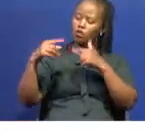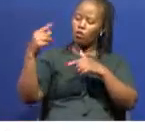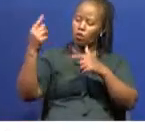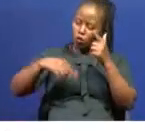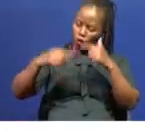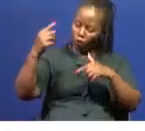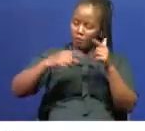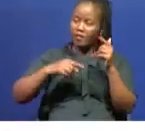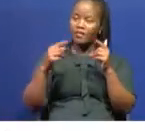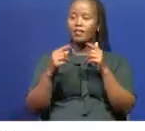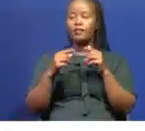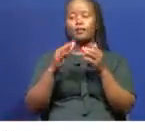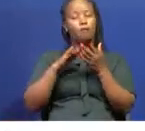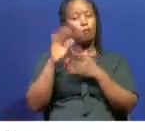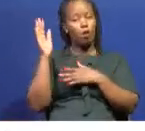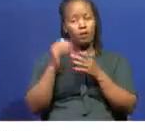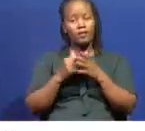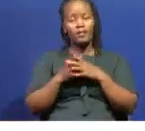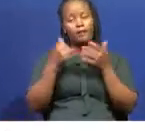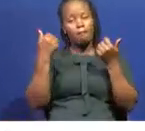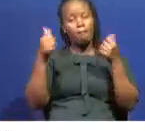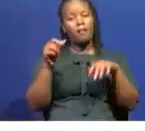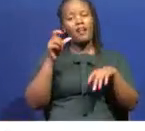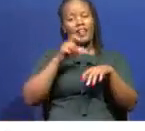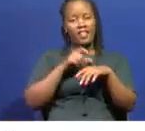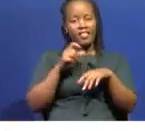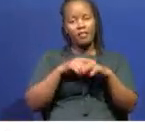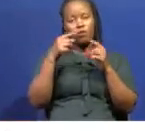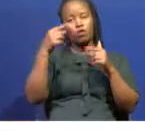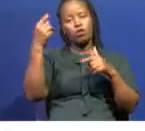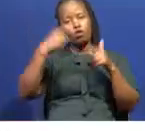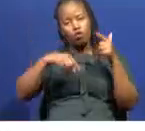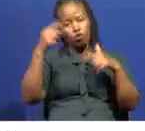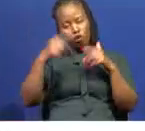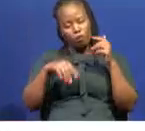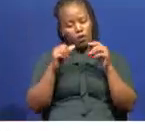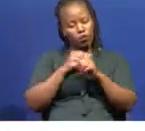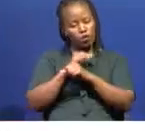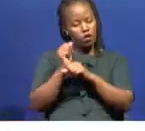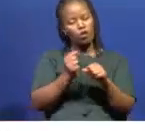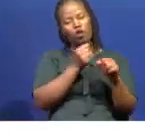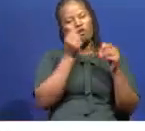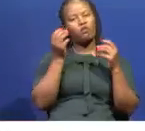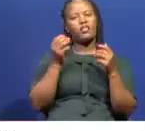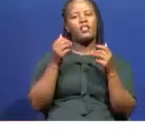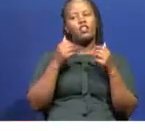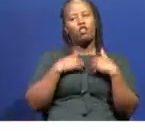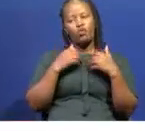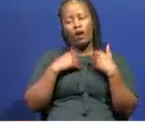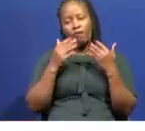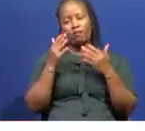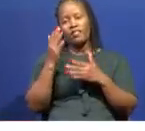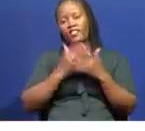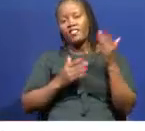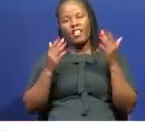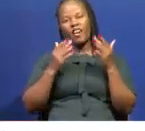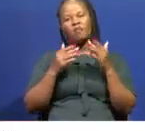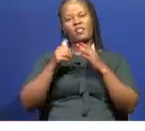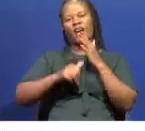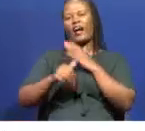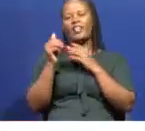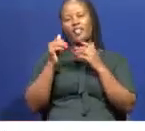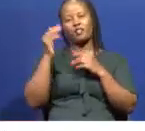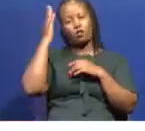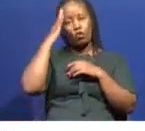even with the players, because anytime now you compete with the golf course, you get an underpass score, then you'll always know you are on